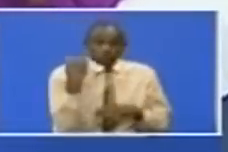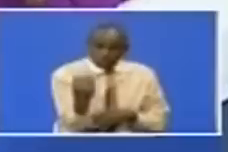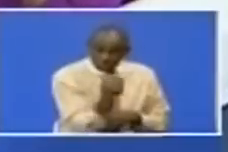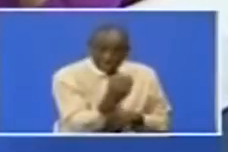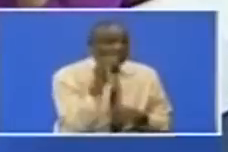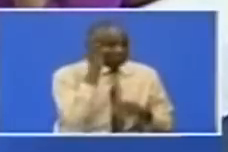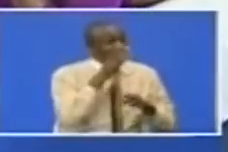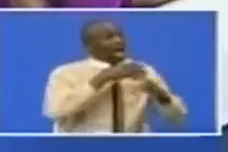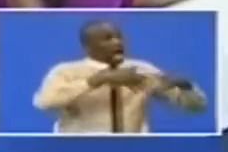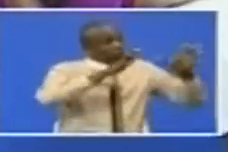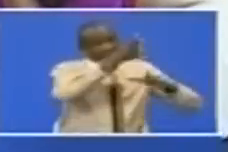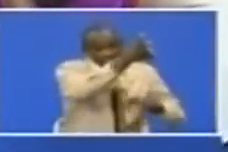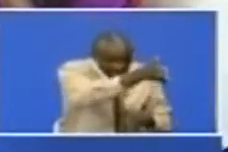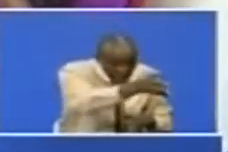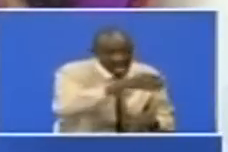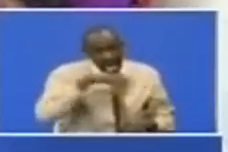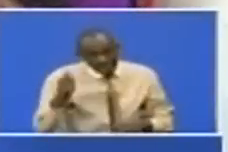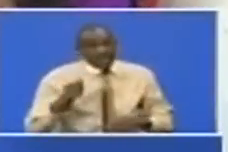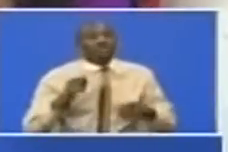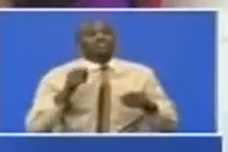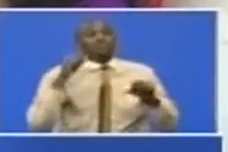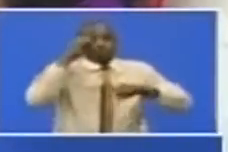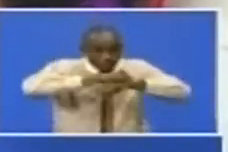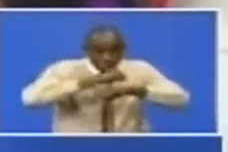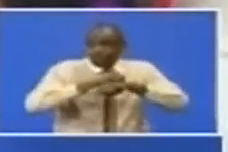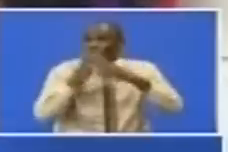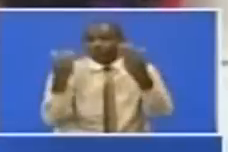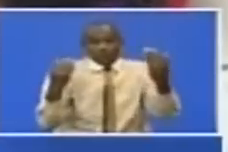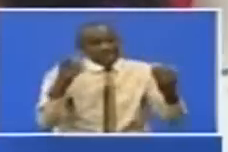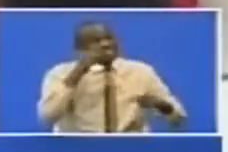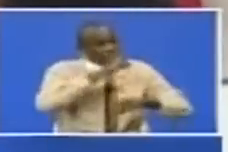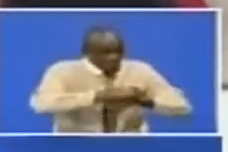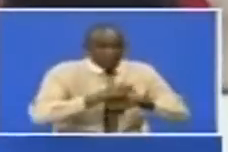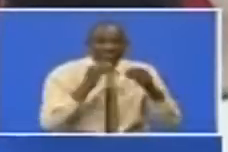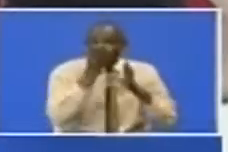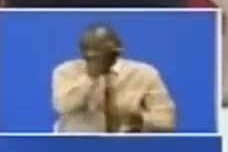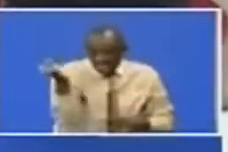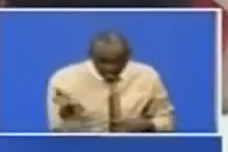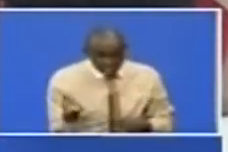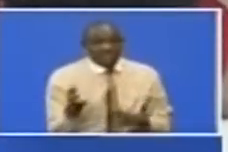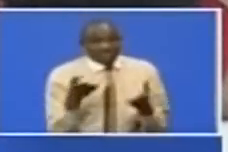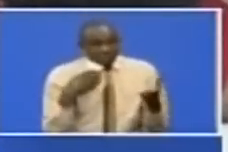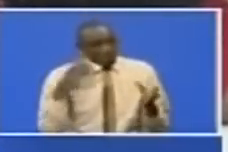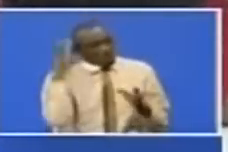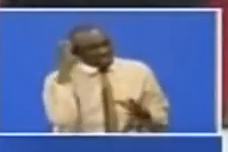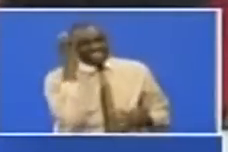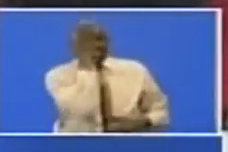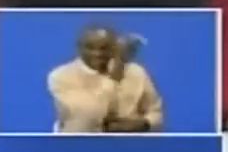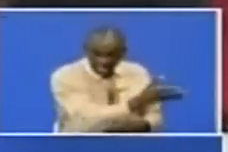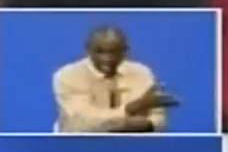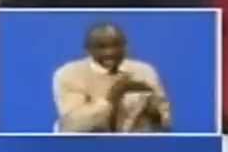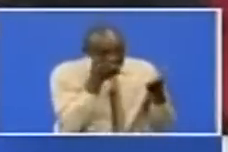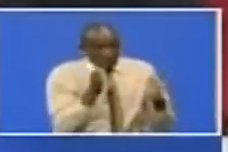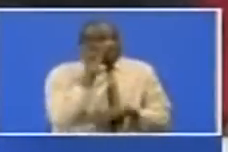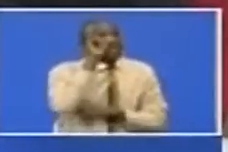crusades mm-hmm. to later on going to schools mm-hmm. for school rallies right. to then going to colleges. Then now